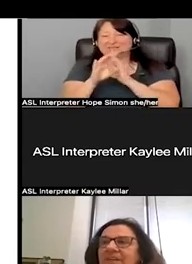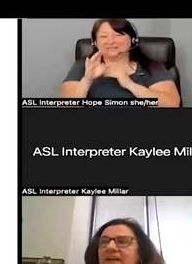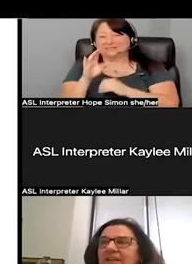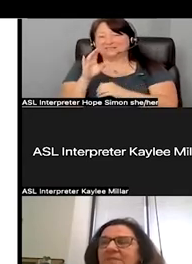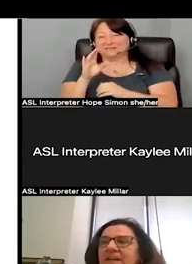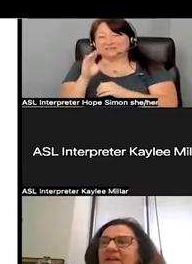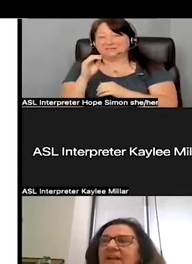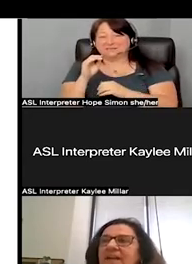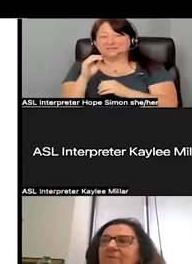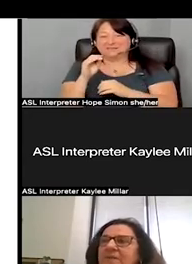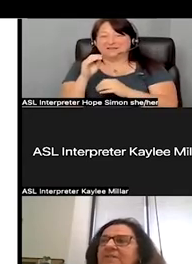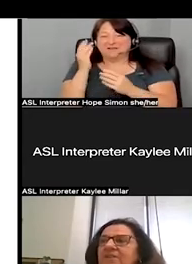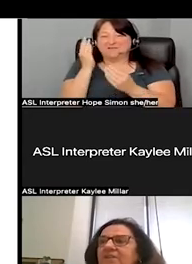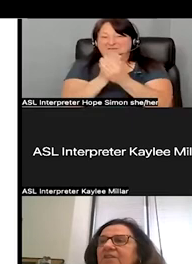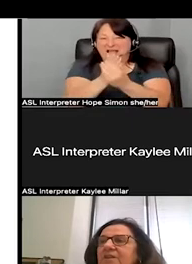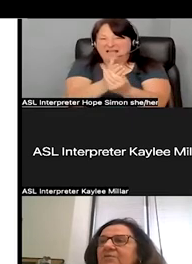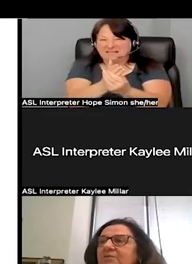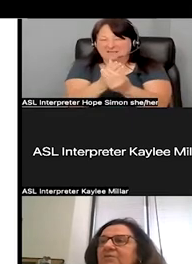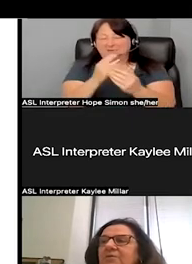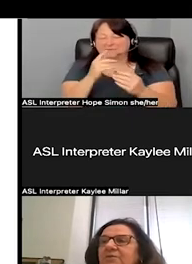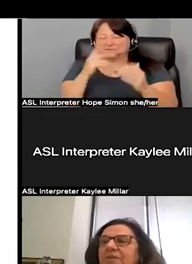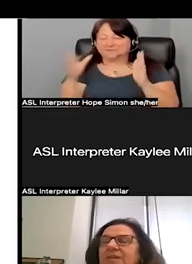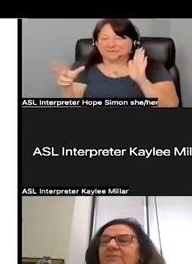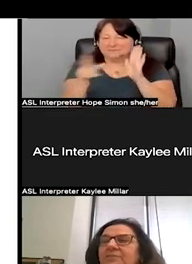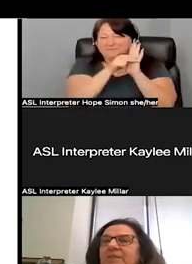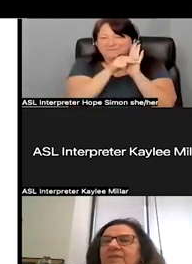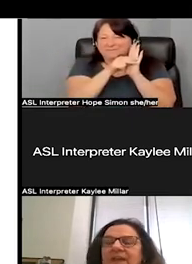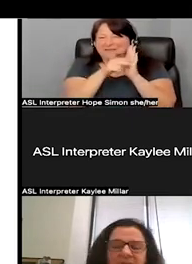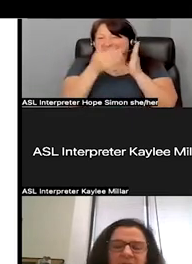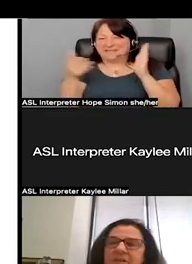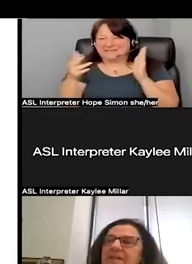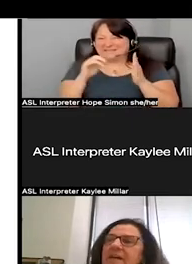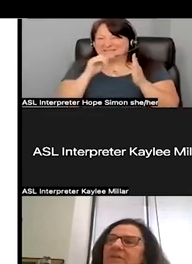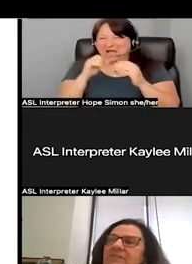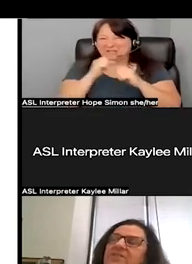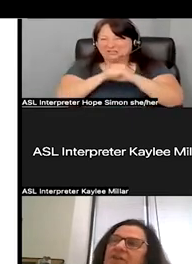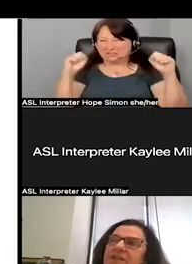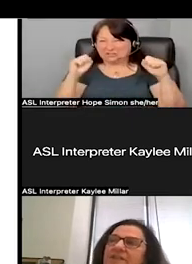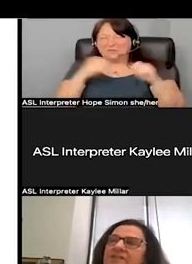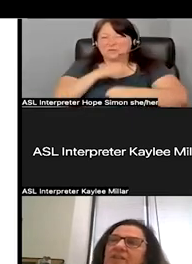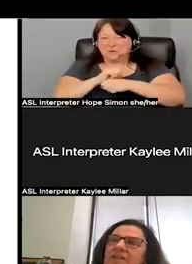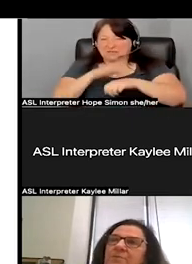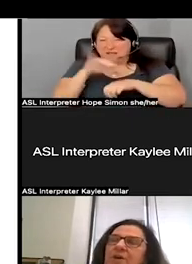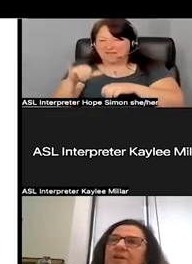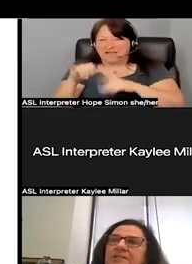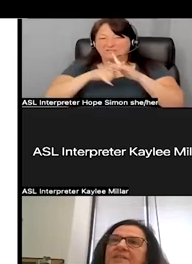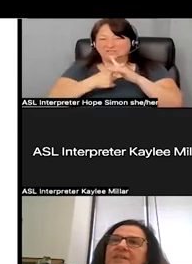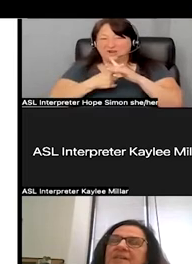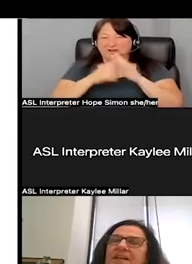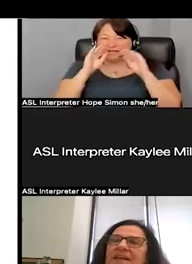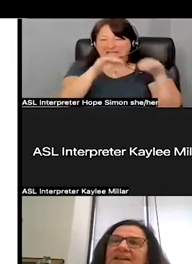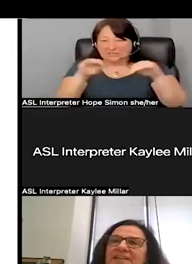finding items that had not been secured. We went through and we have worked on that. We've started installing our